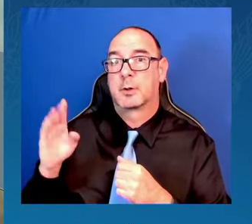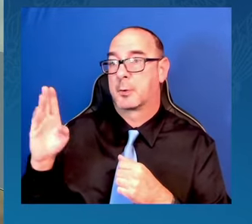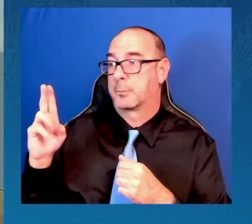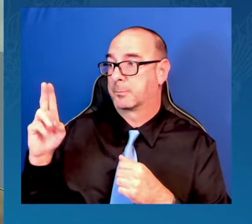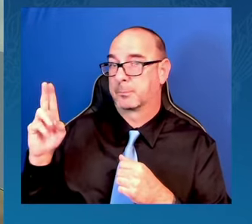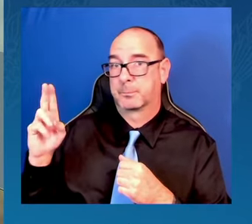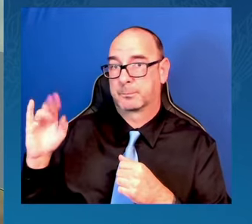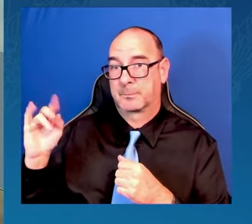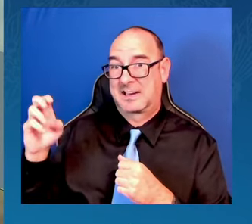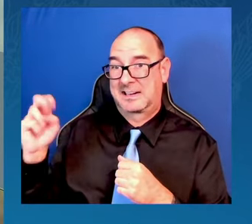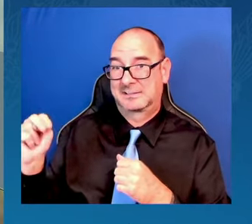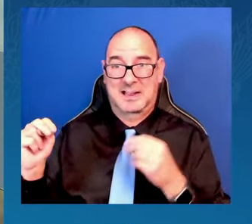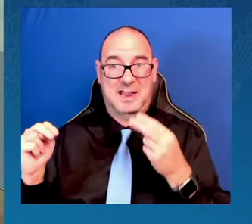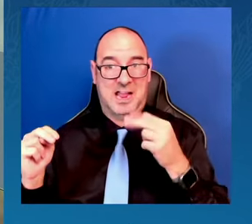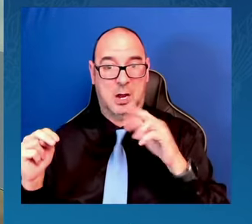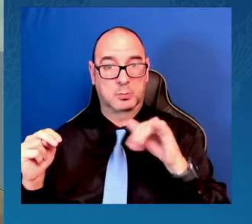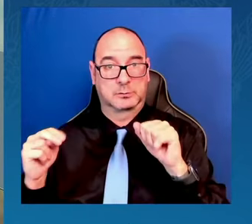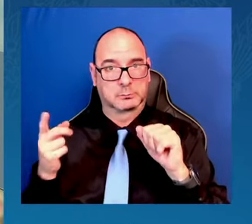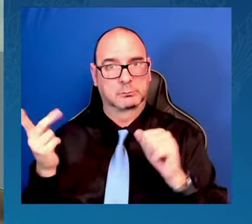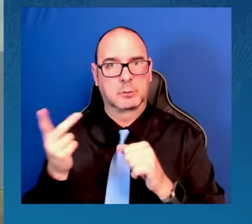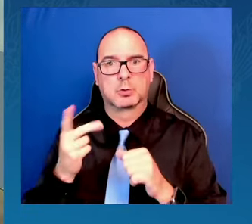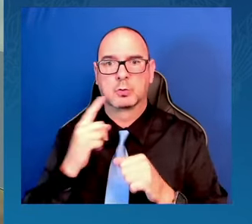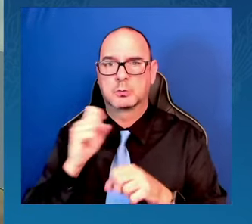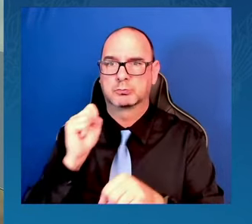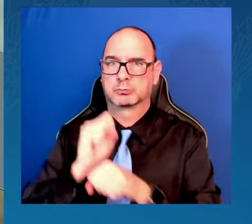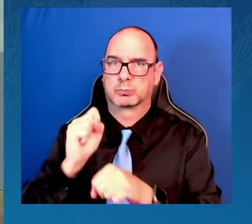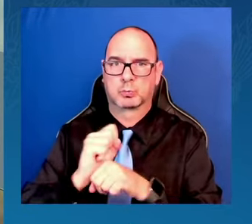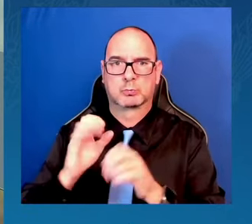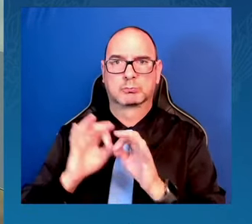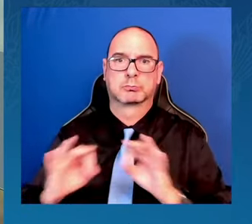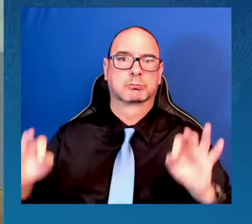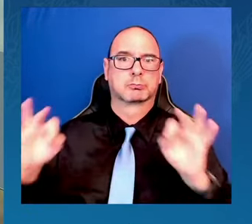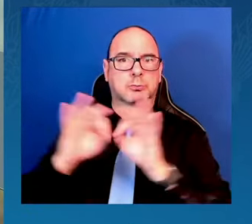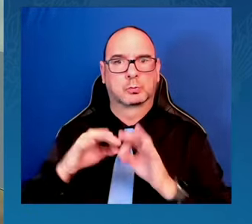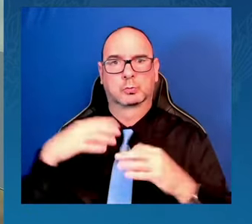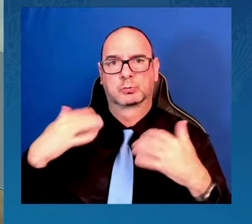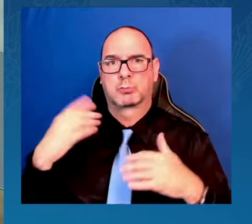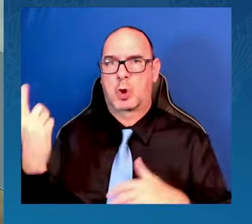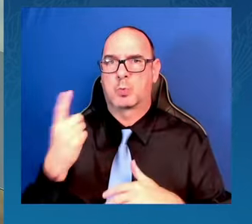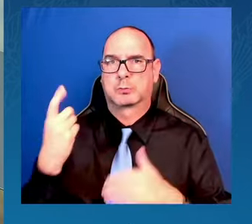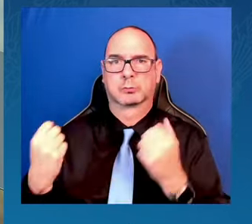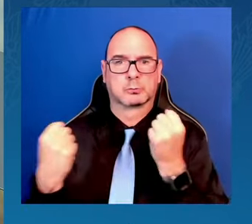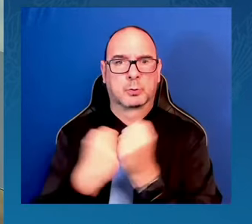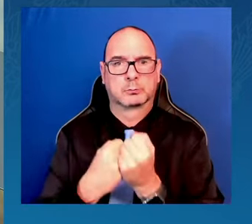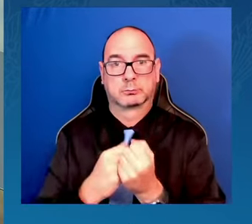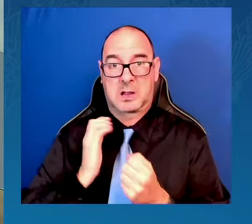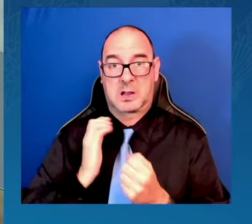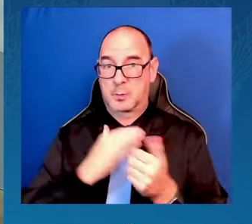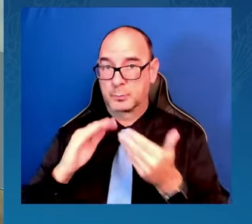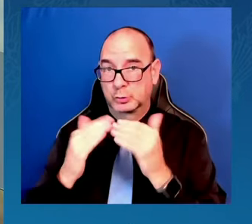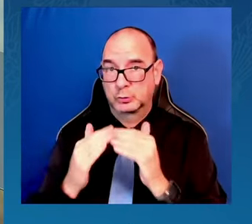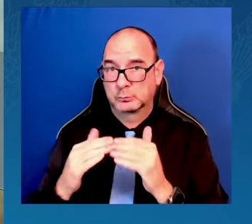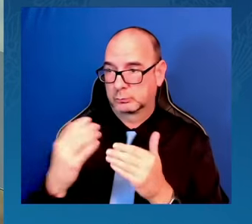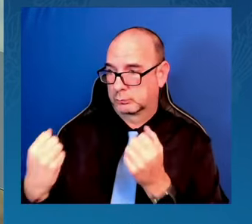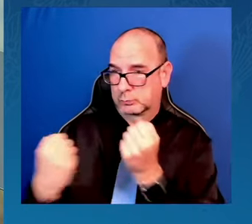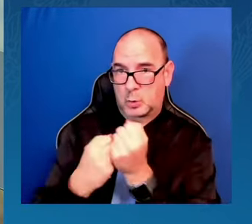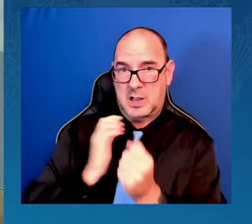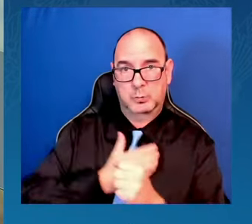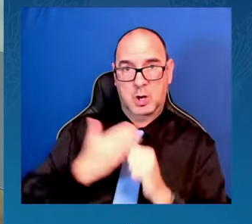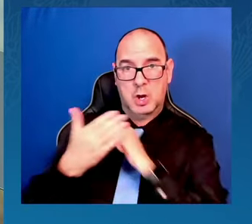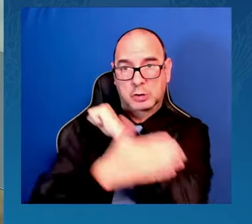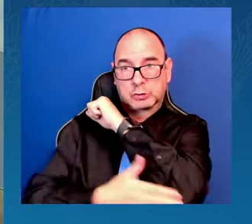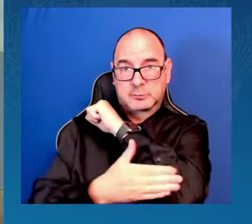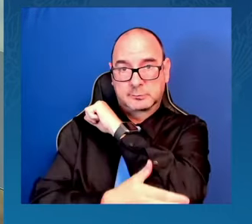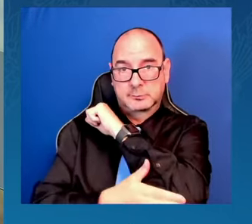we have always stepped up for our communities and our country, and that our country should support and respect workers and their